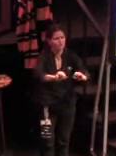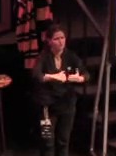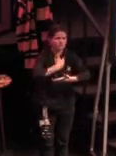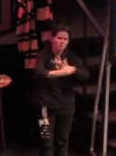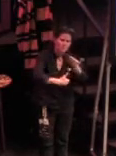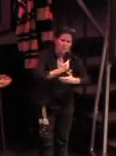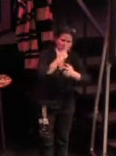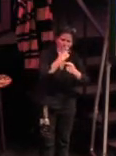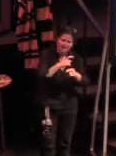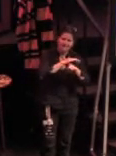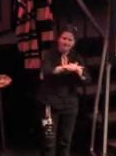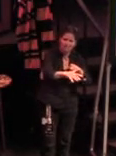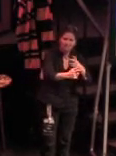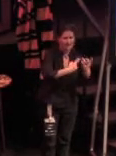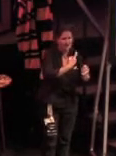maybe doesn't care about that.